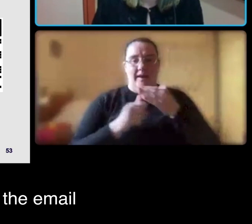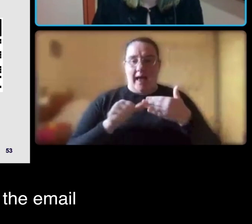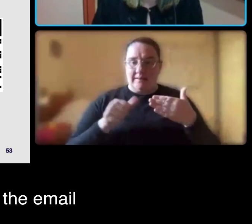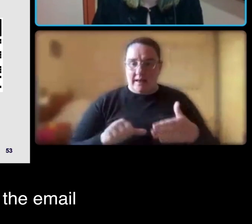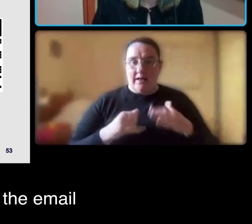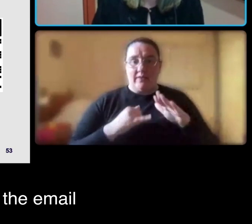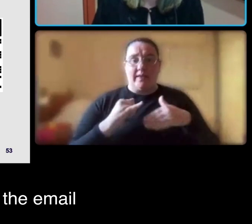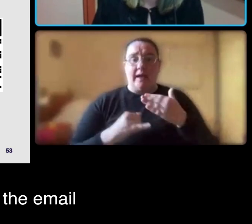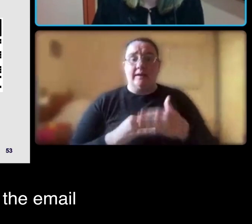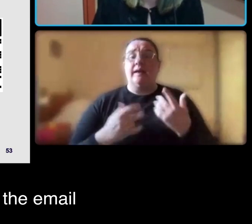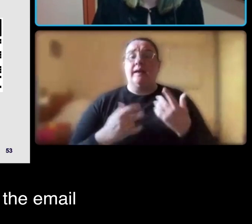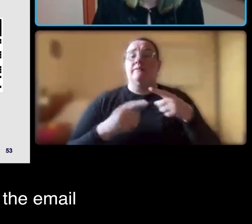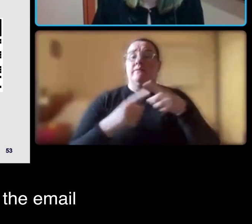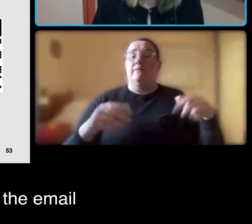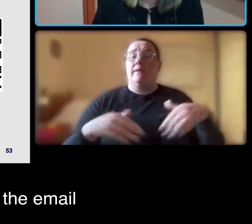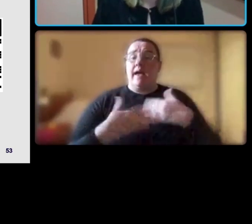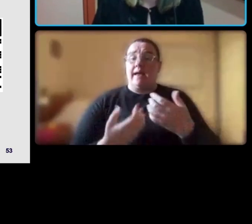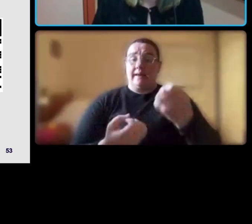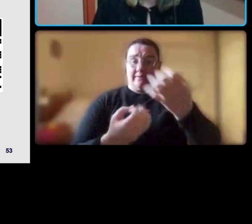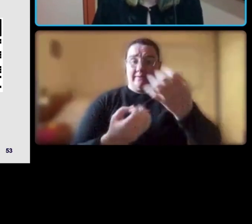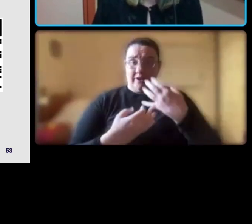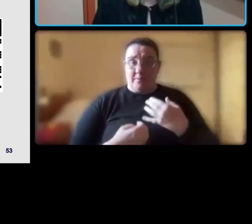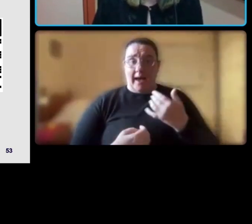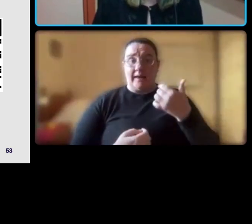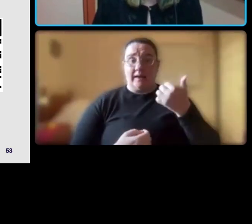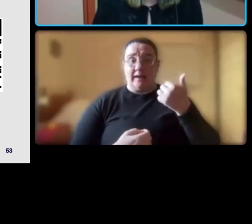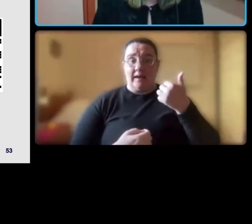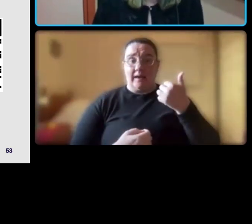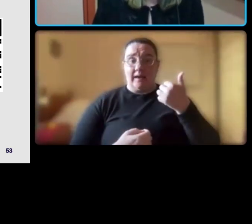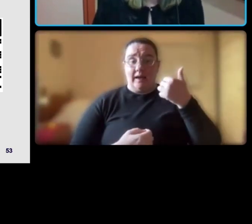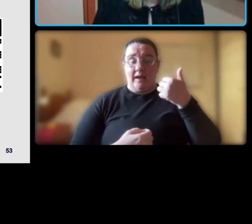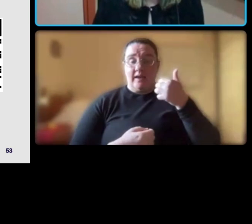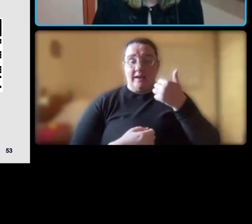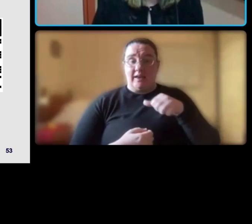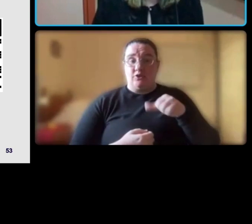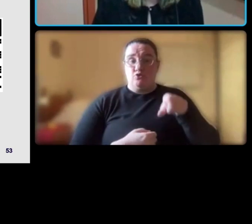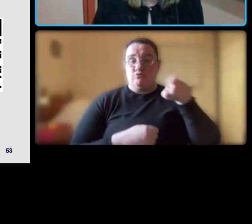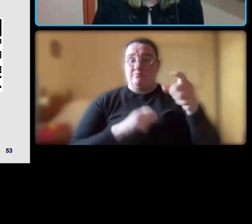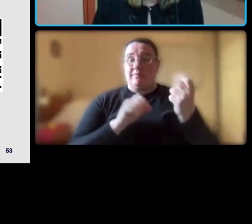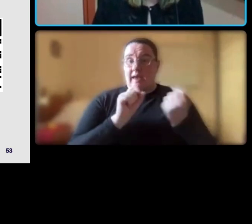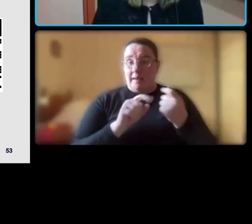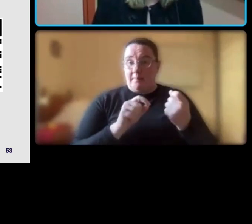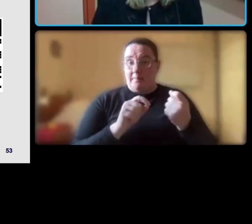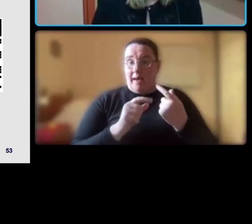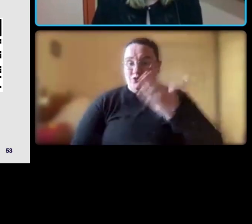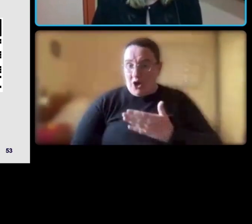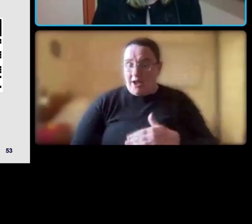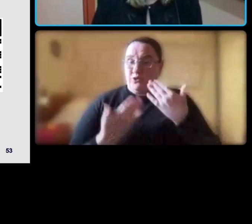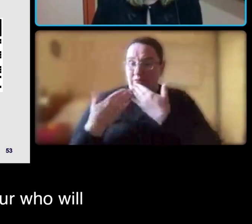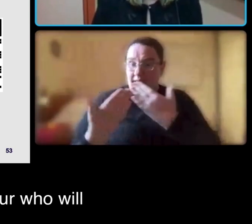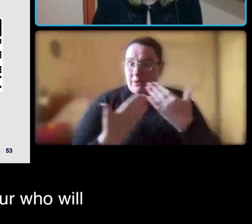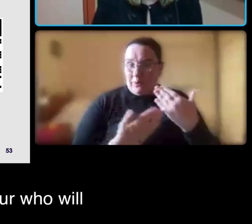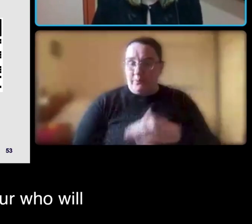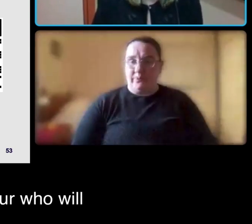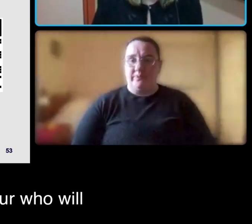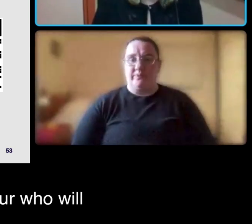Legislative Reform team, and the email address is up on the slide. So thank you very much.